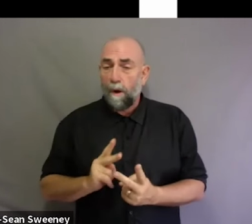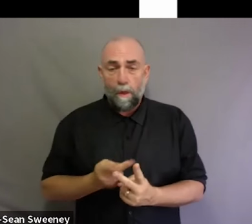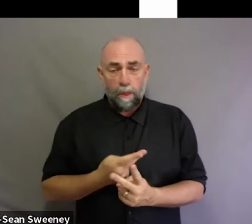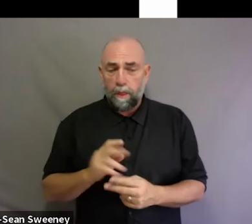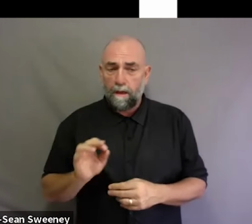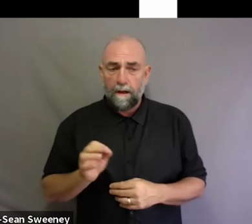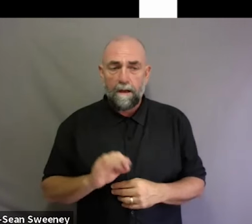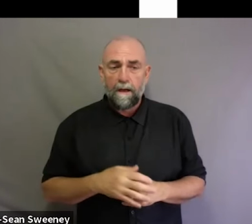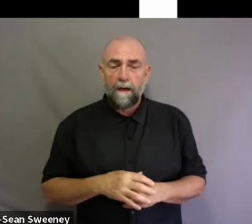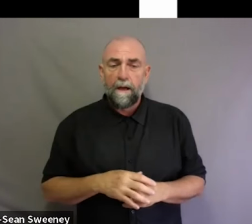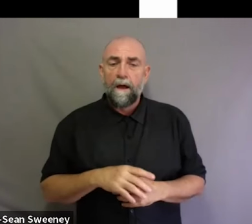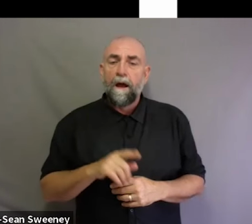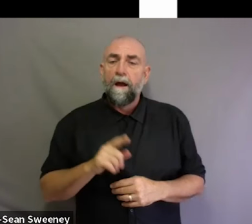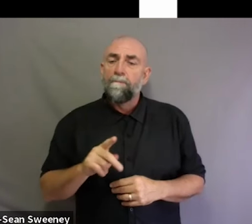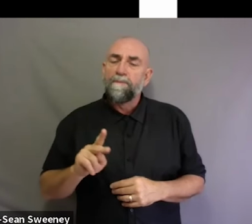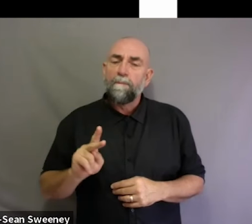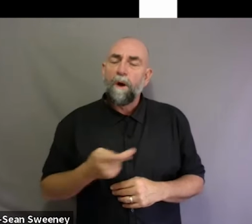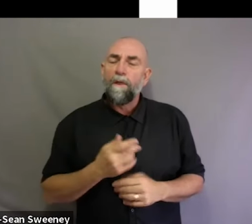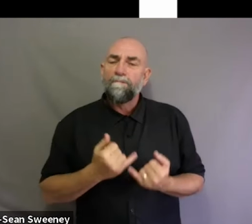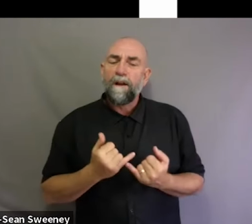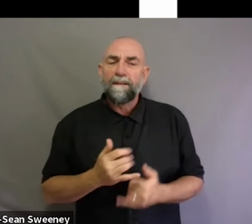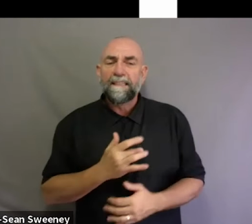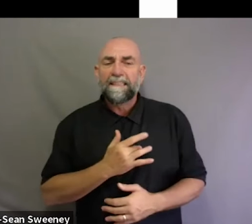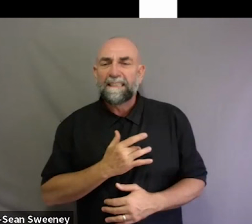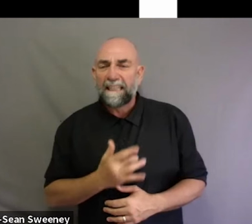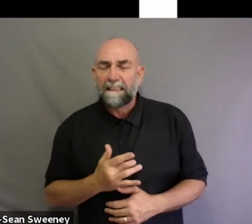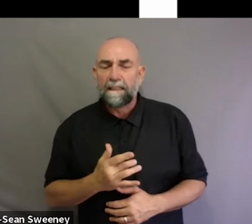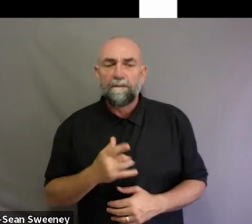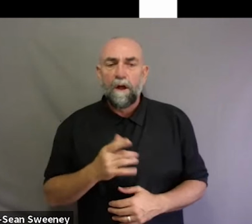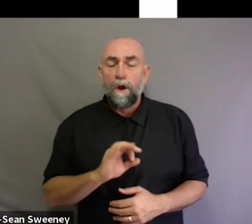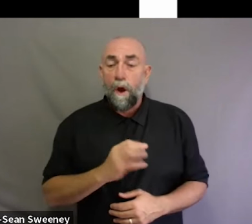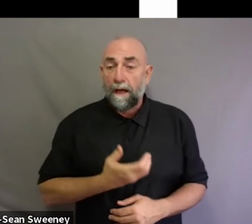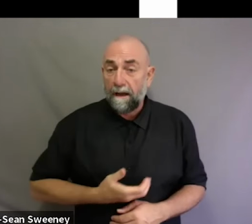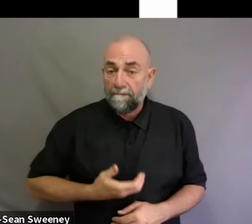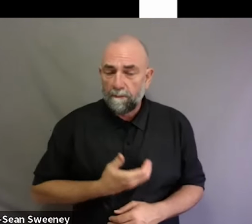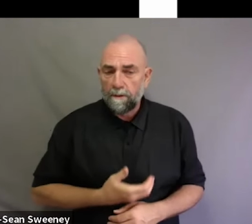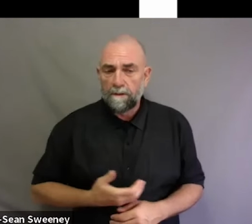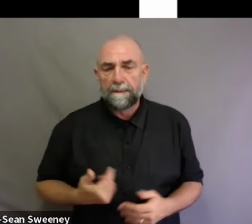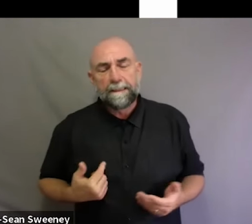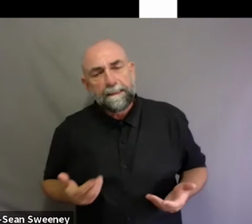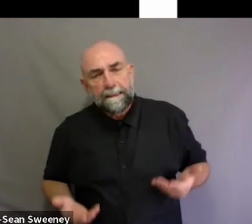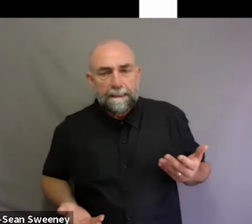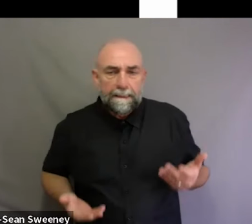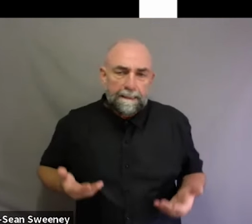not sensitive to, they would find it uncomfortable. I'm not sure.